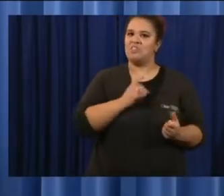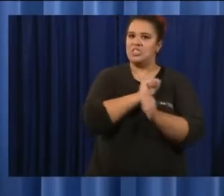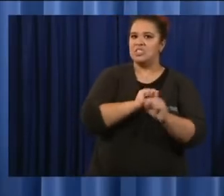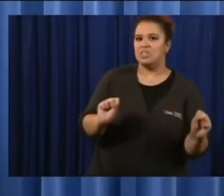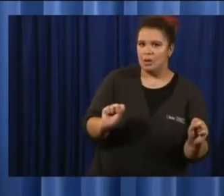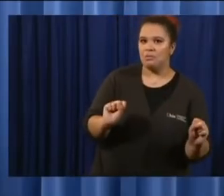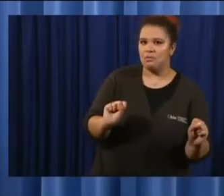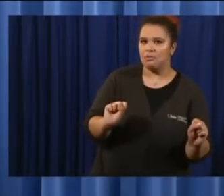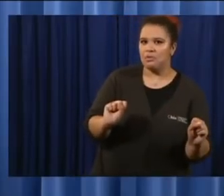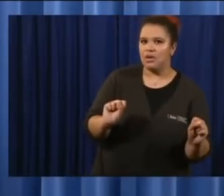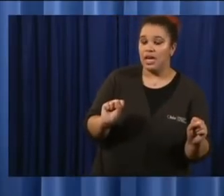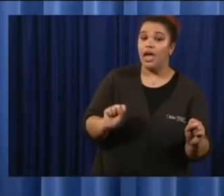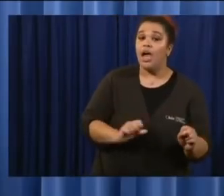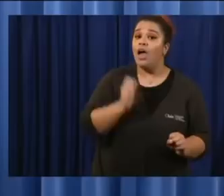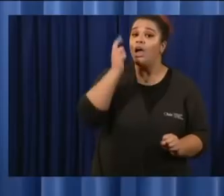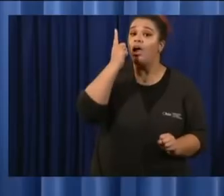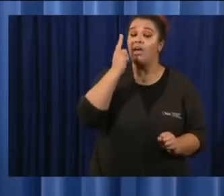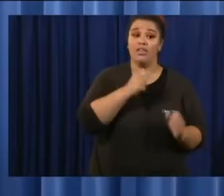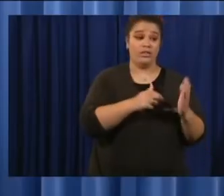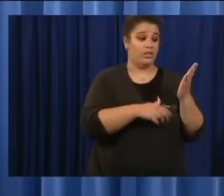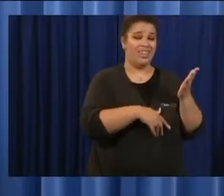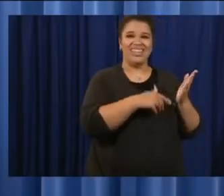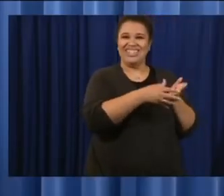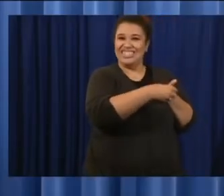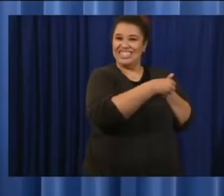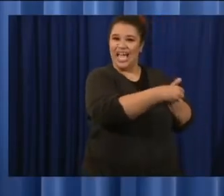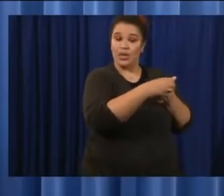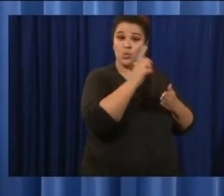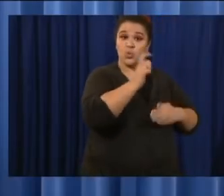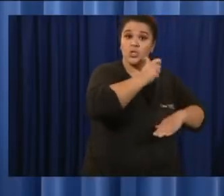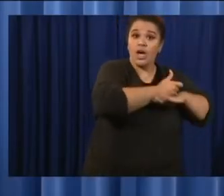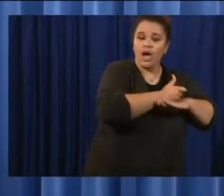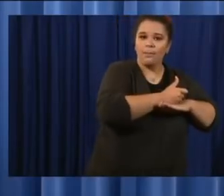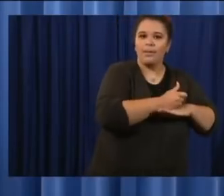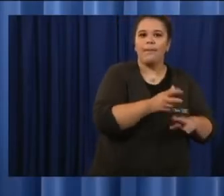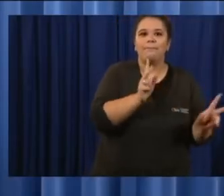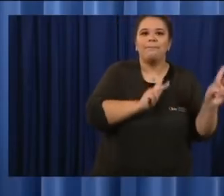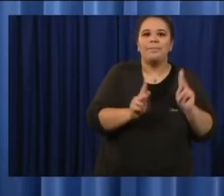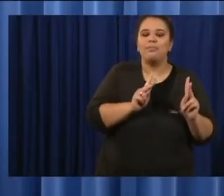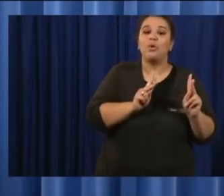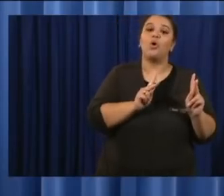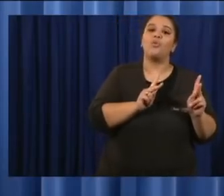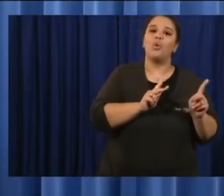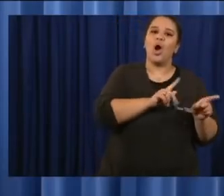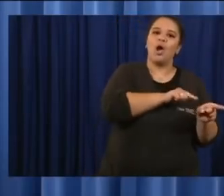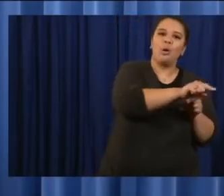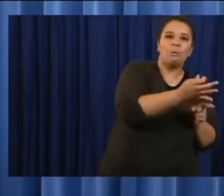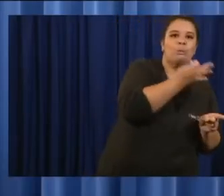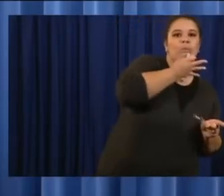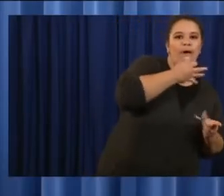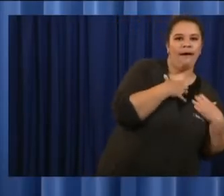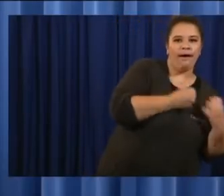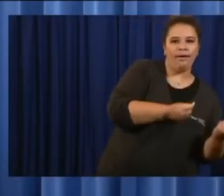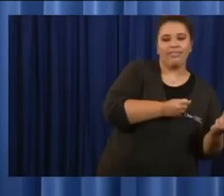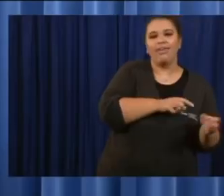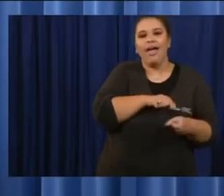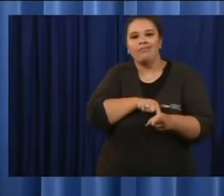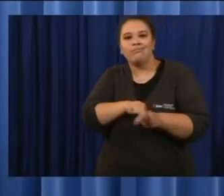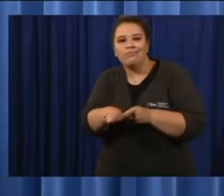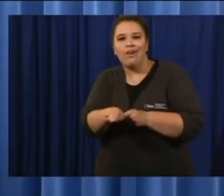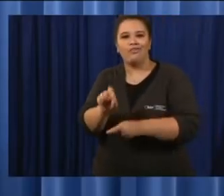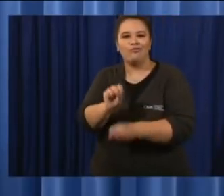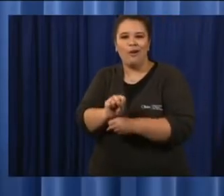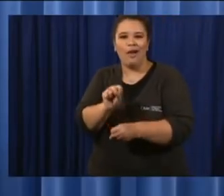who understand health, as well as people who understand that particular profession or that particular job.